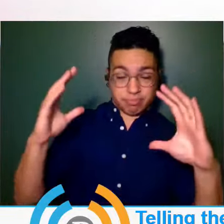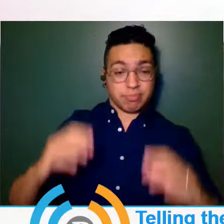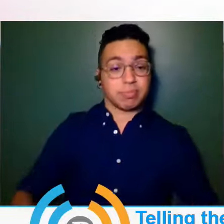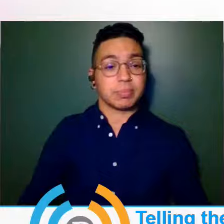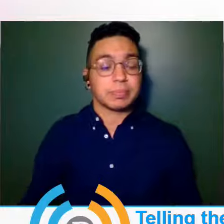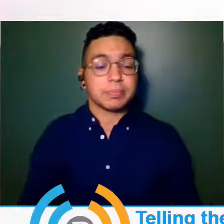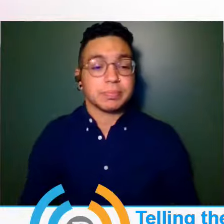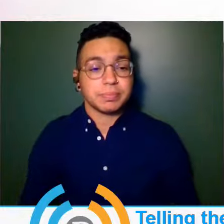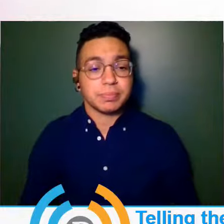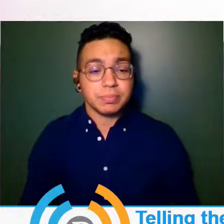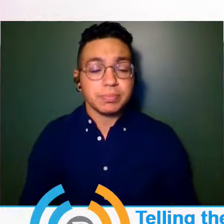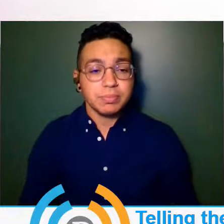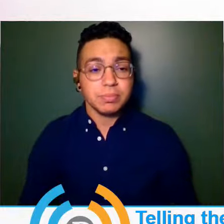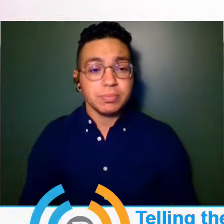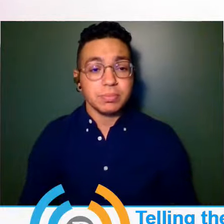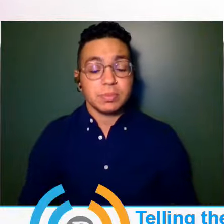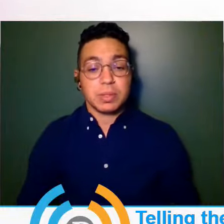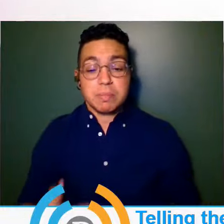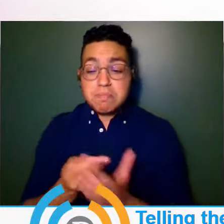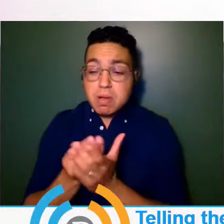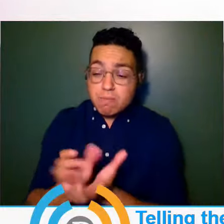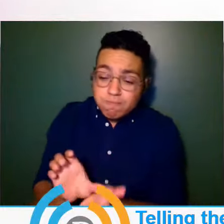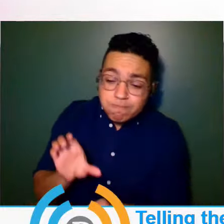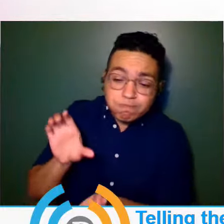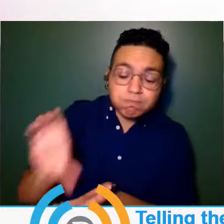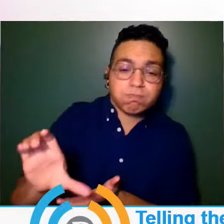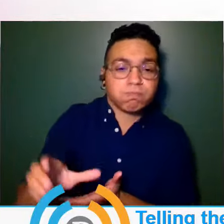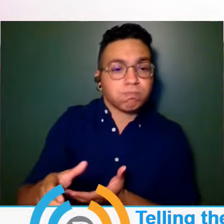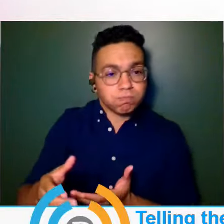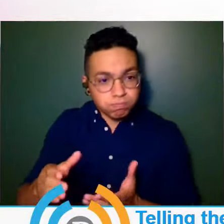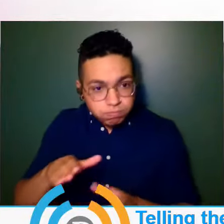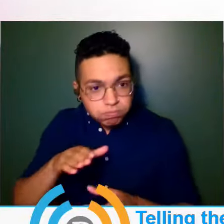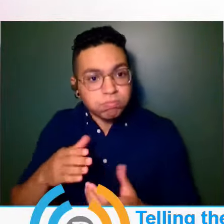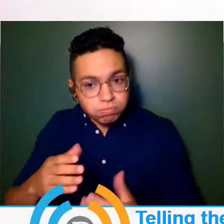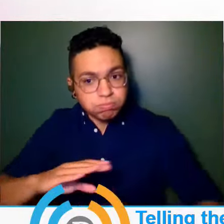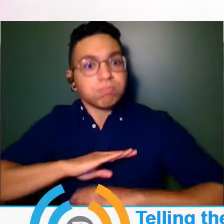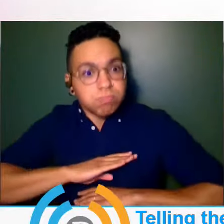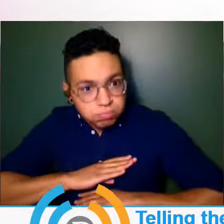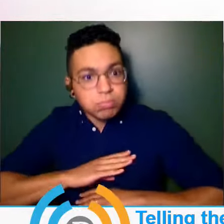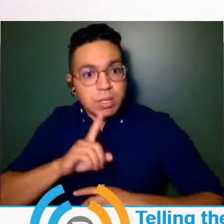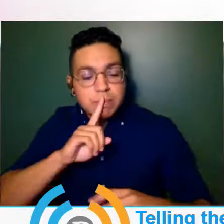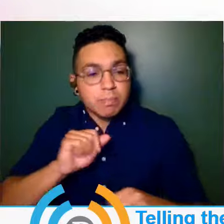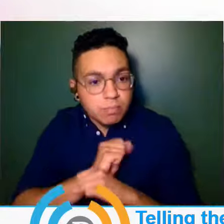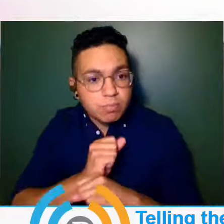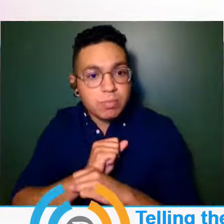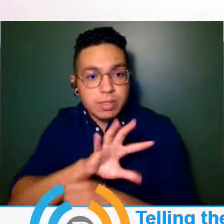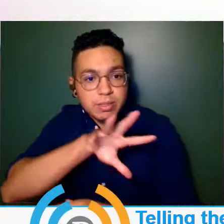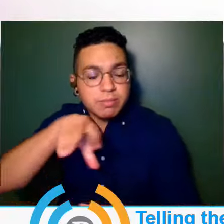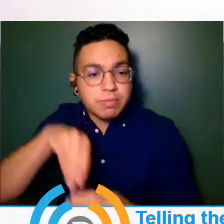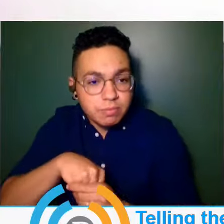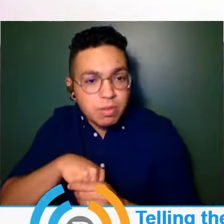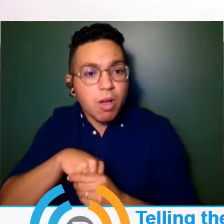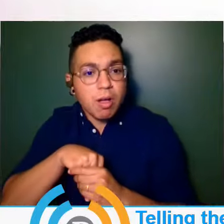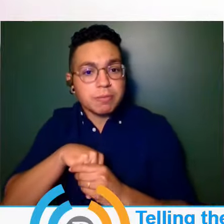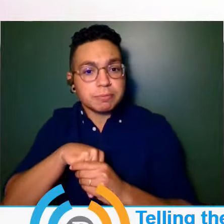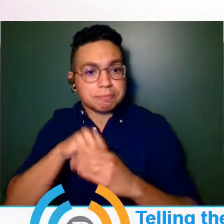It would be well funded and actually has teeth to it, which are the two main things that have